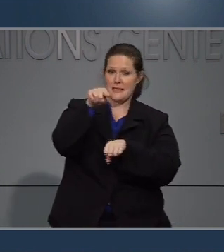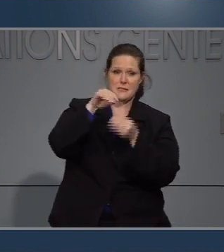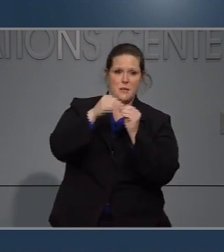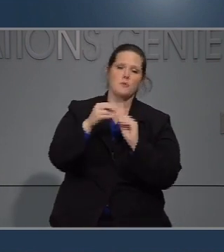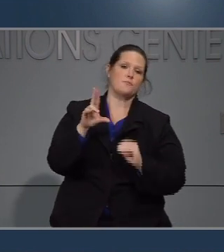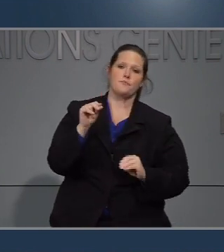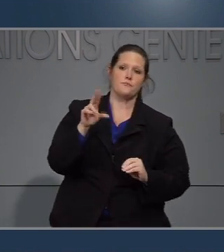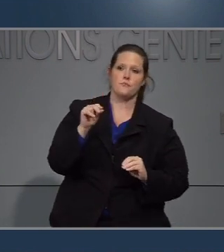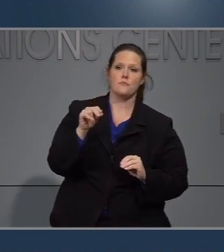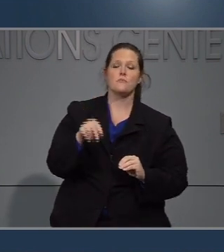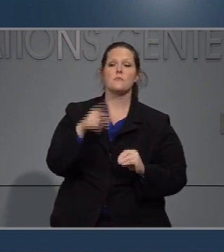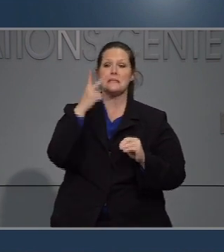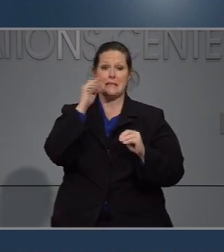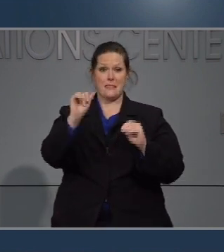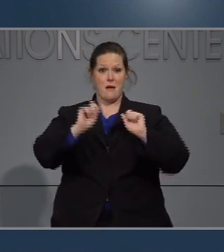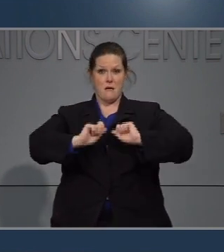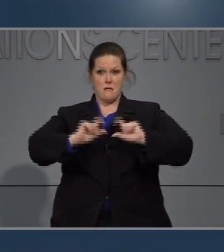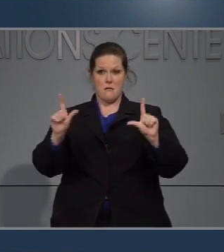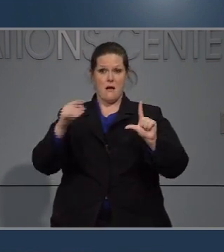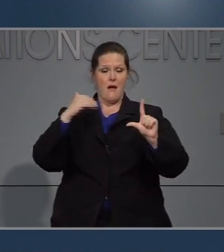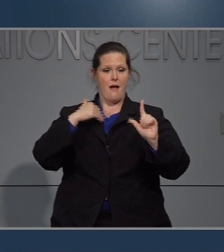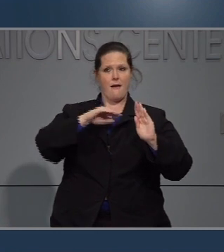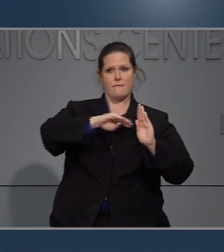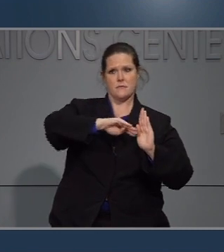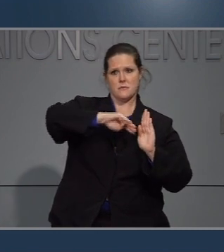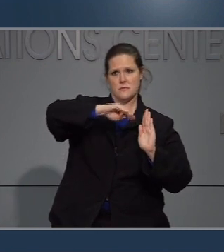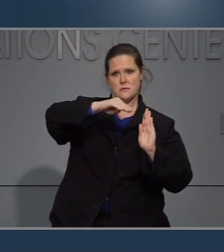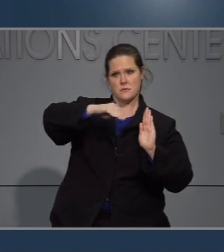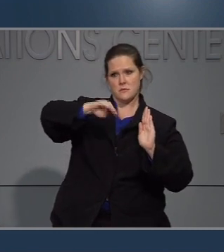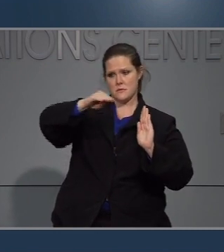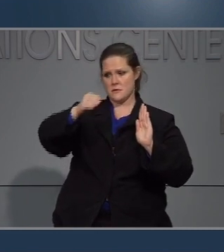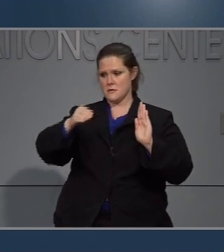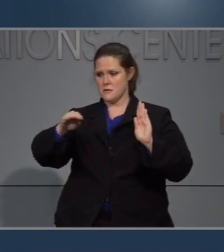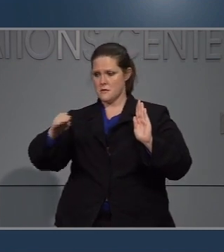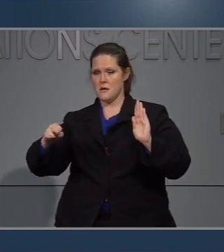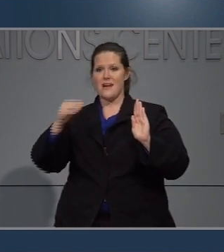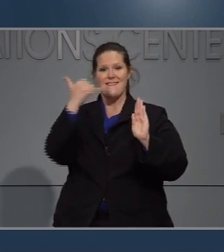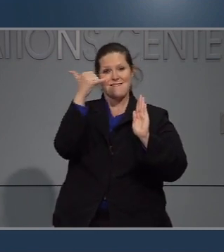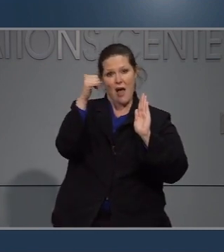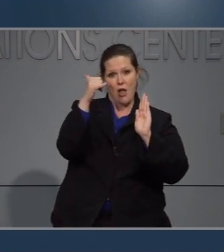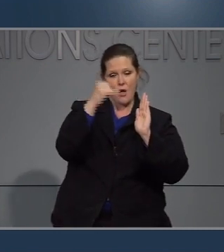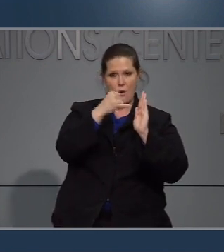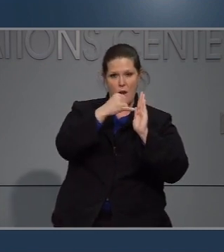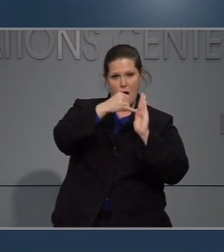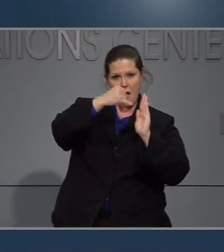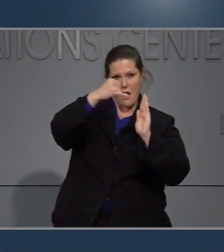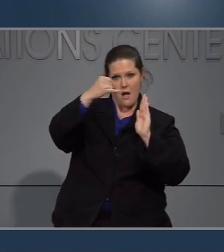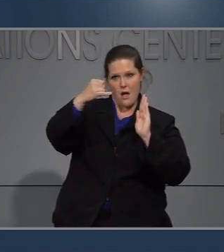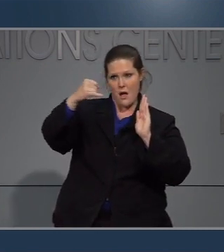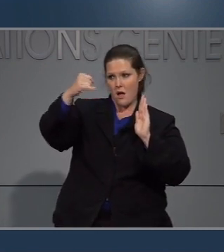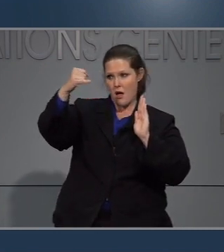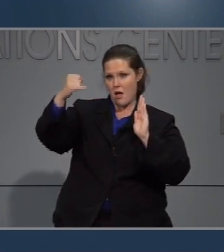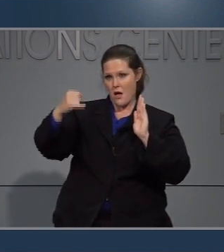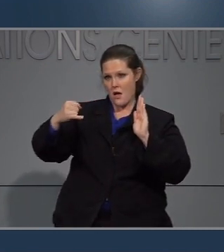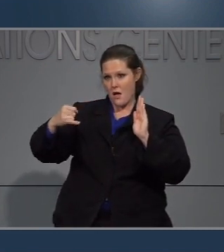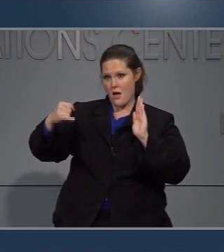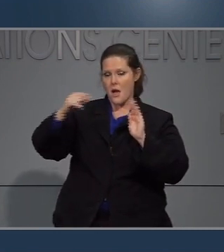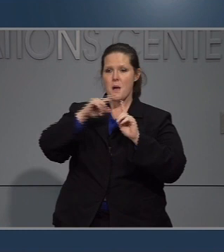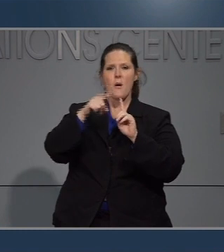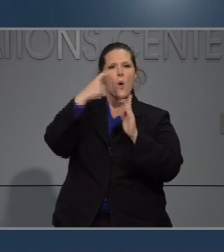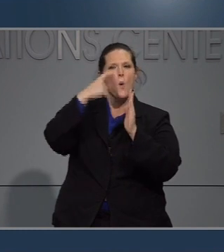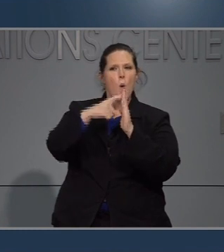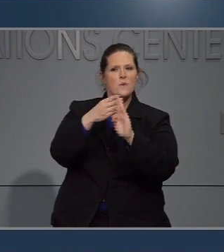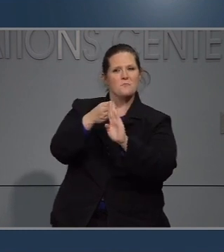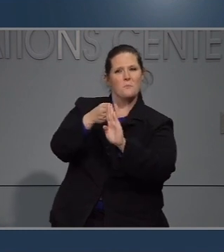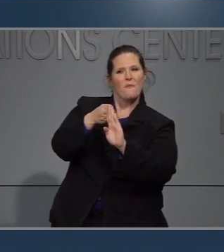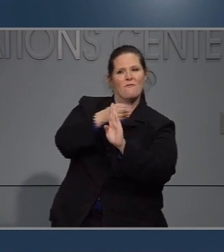over the last week that it has started to tick downward, but the previous 7 days before that were upward. So overall,